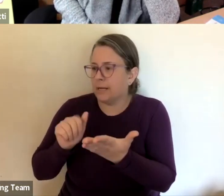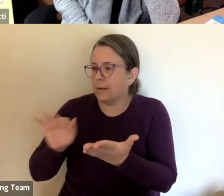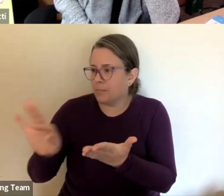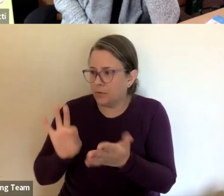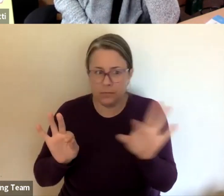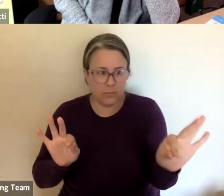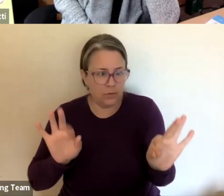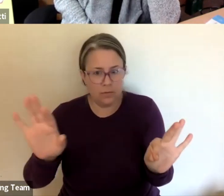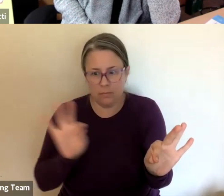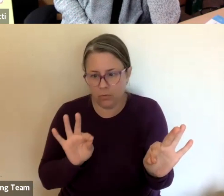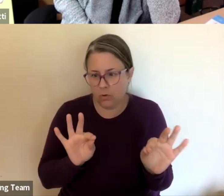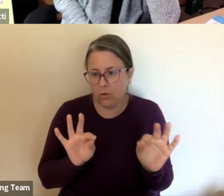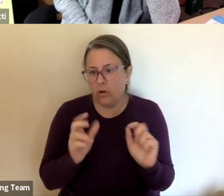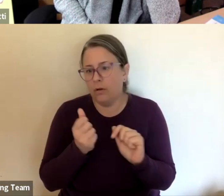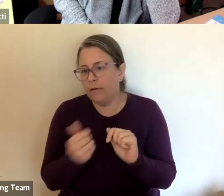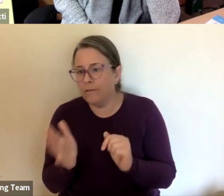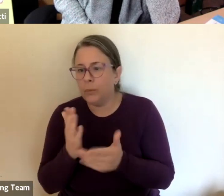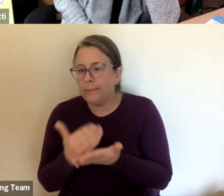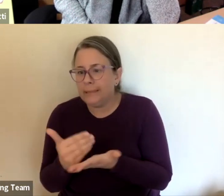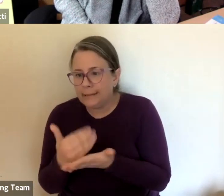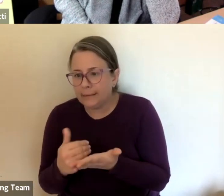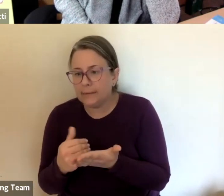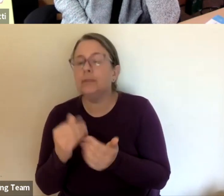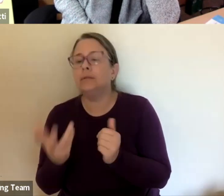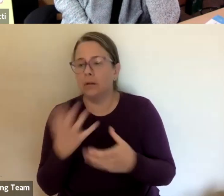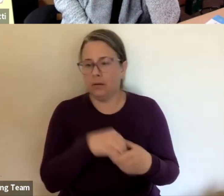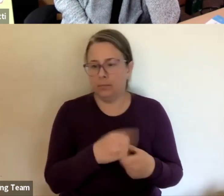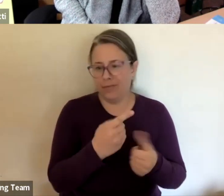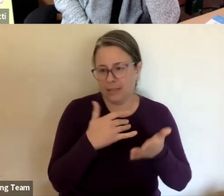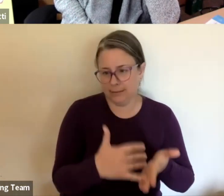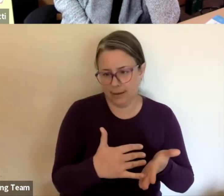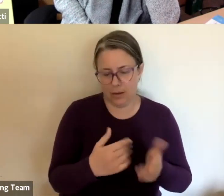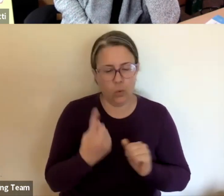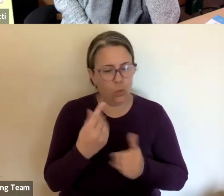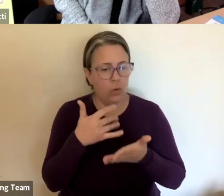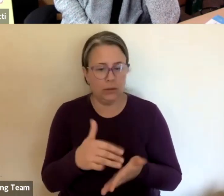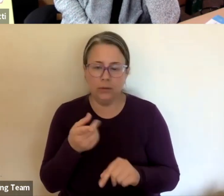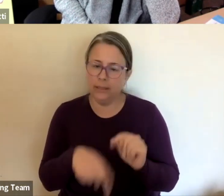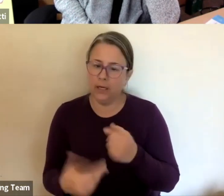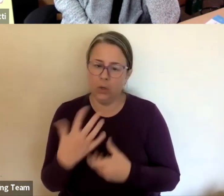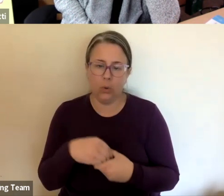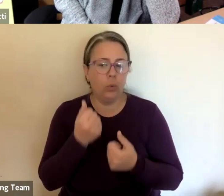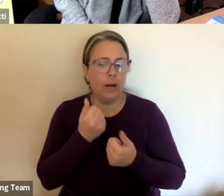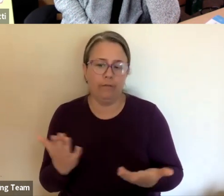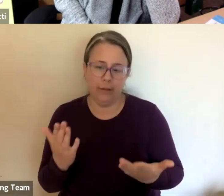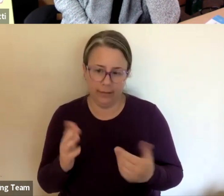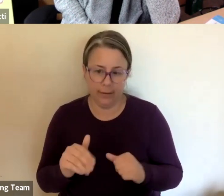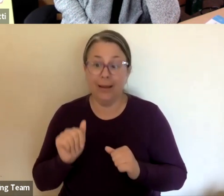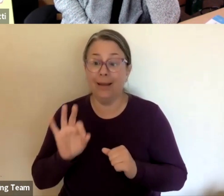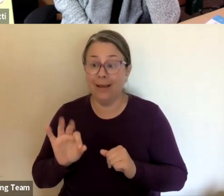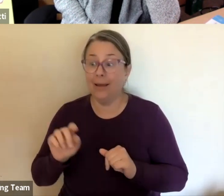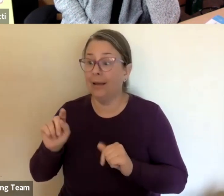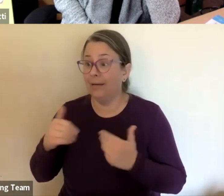we all try to get one piece of it, then we'll eventually cover different groups, if that makes sense.